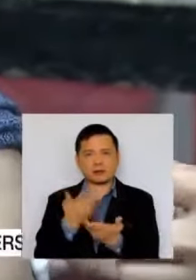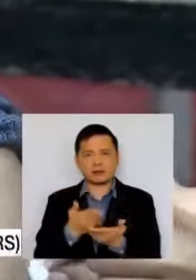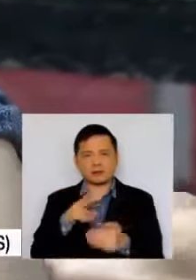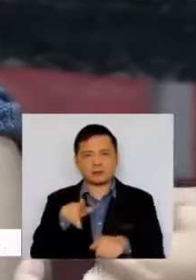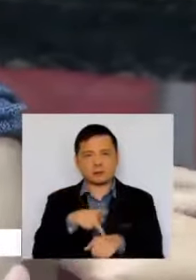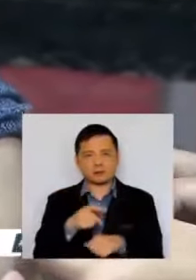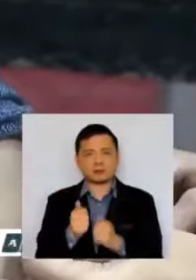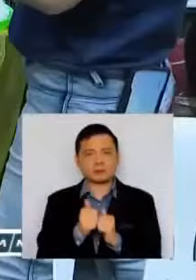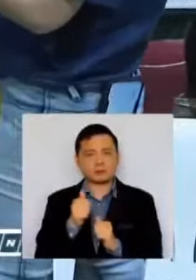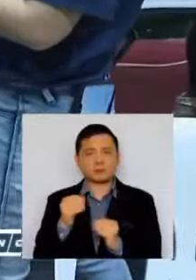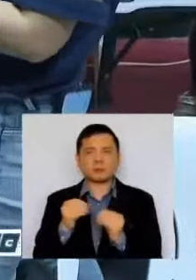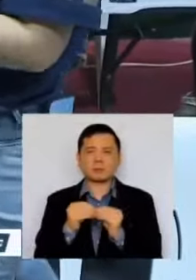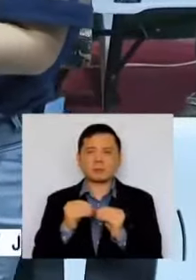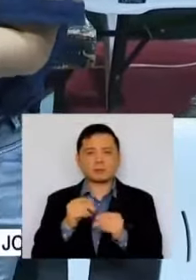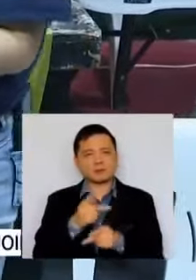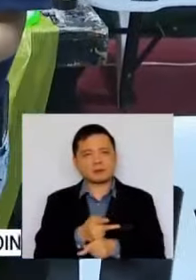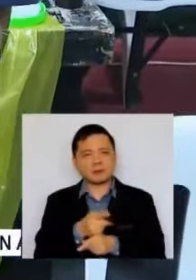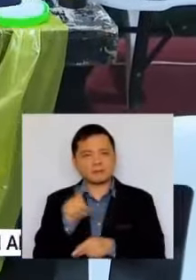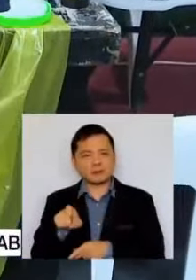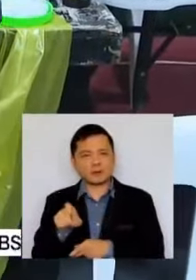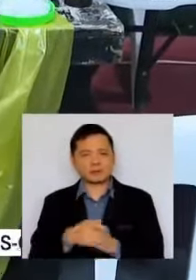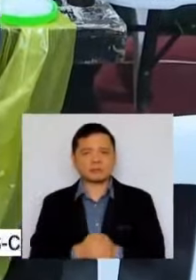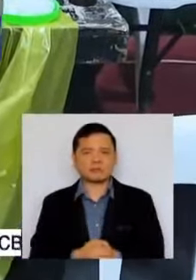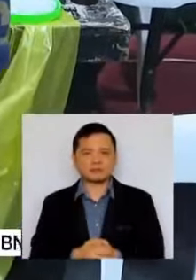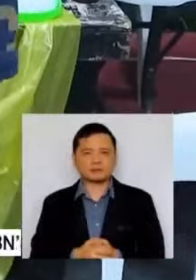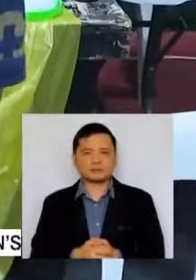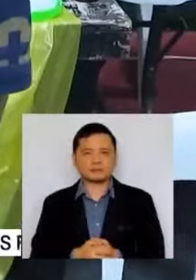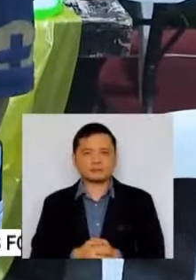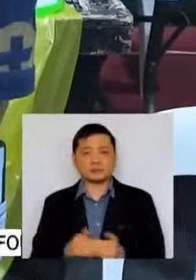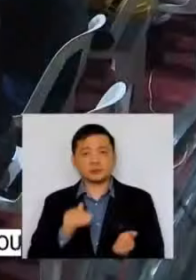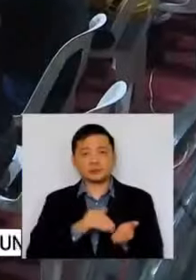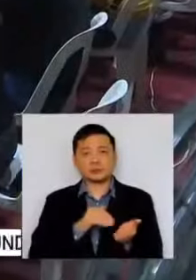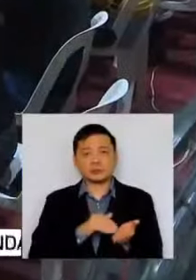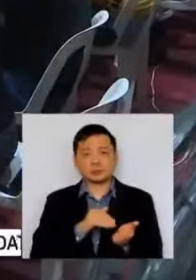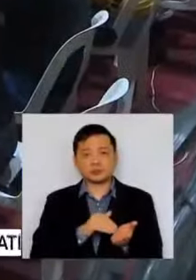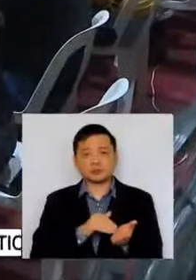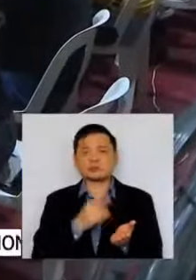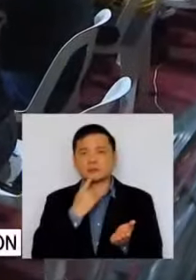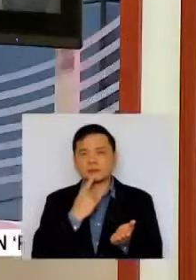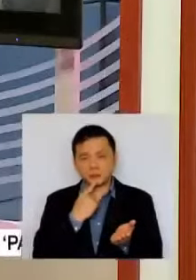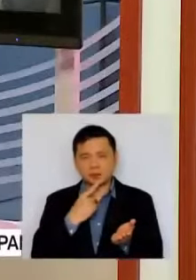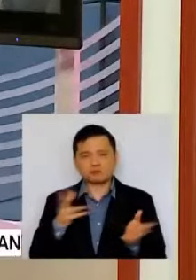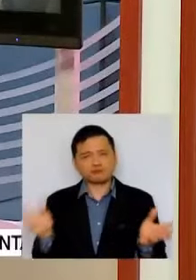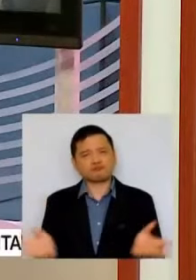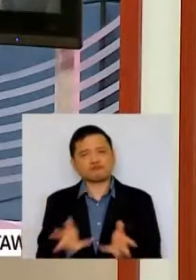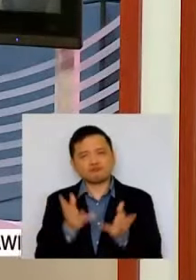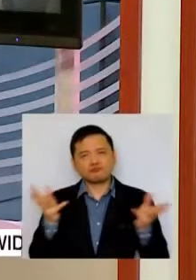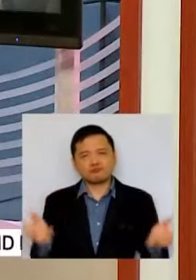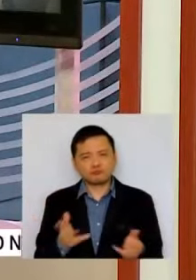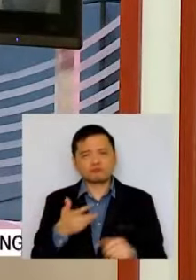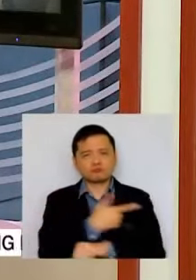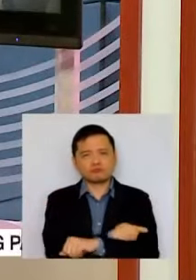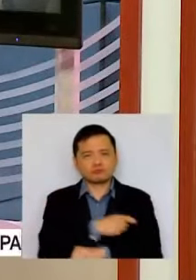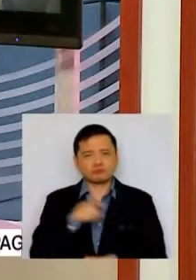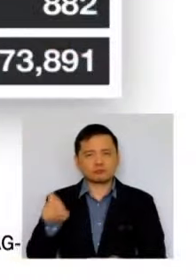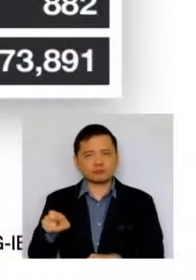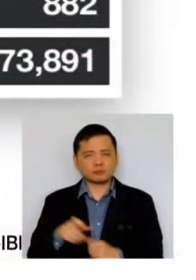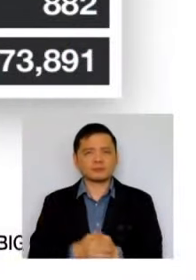Dr. Solante also urges more Filipinos to get vaccinated. The Philippines